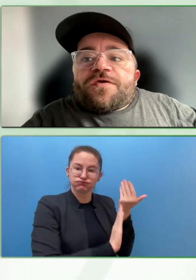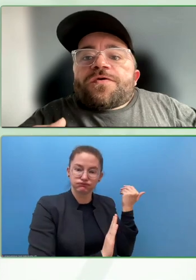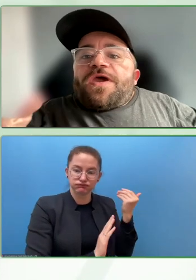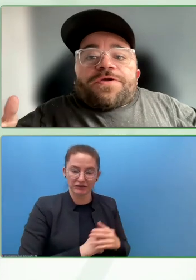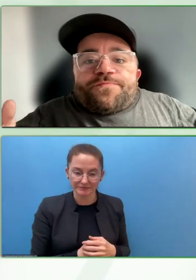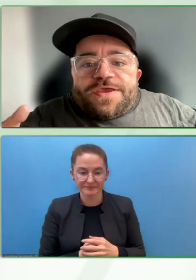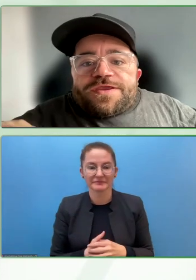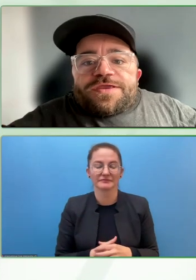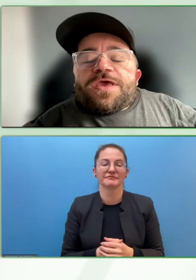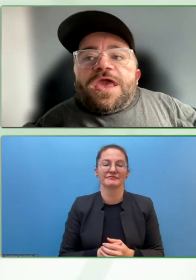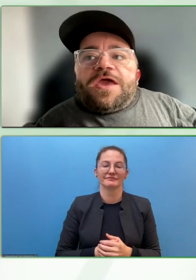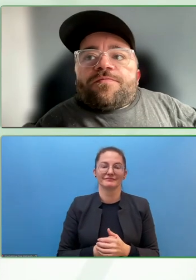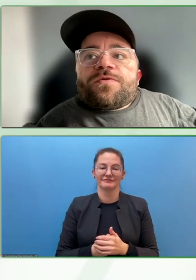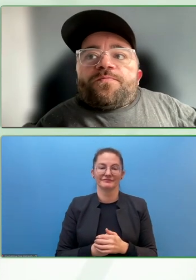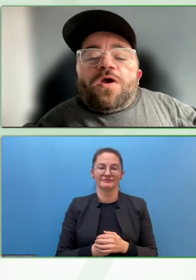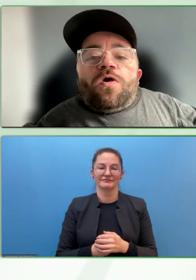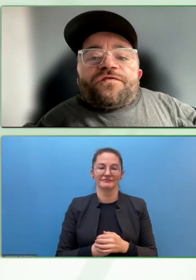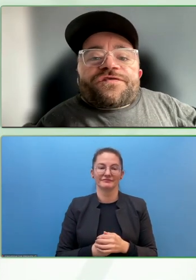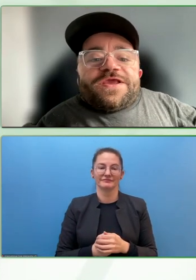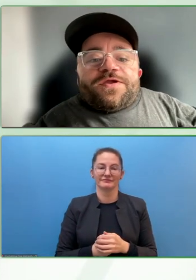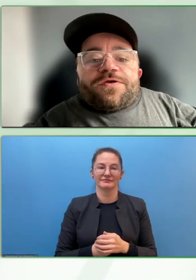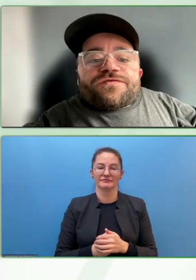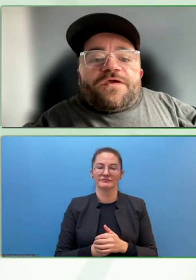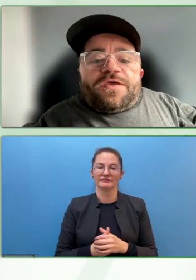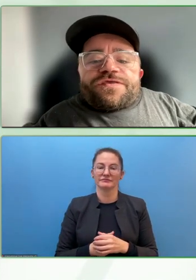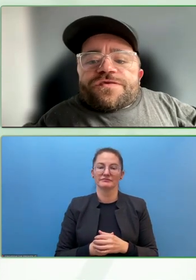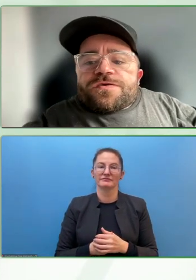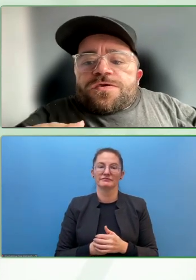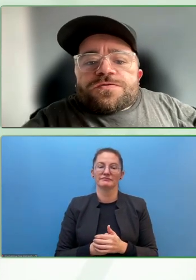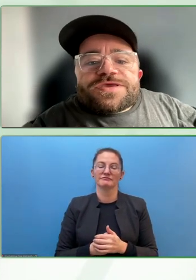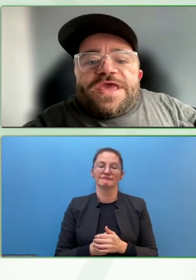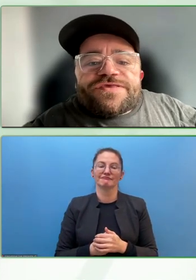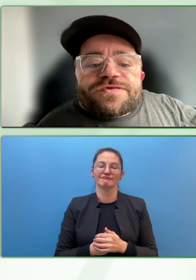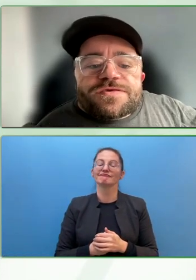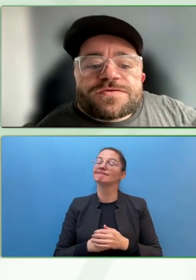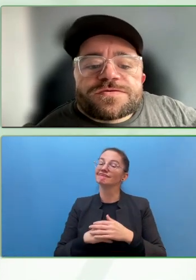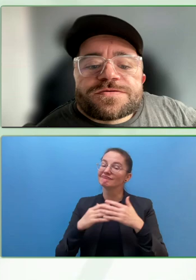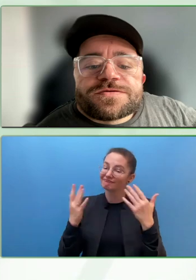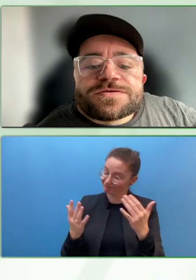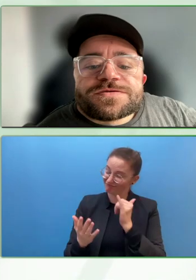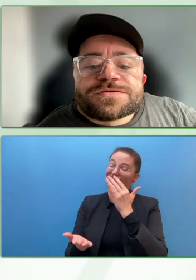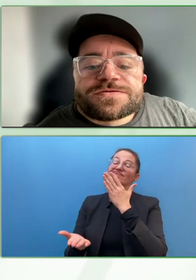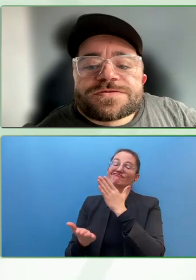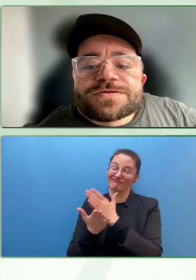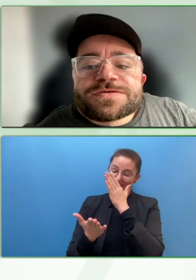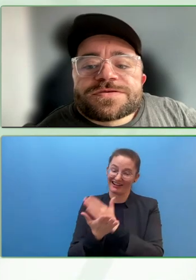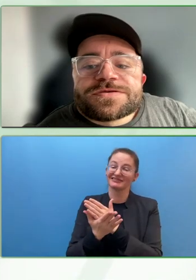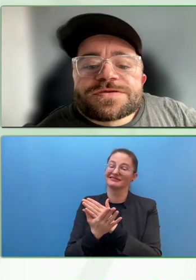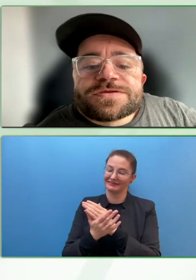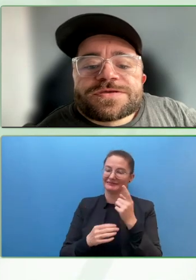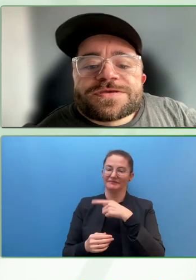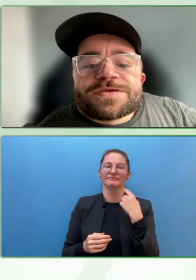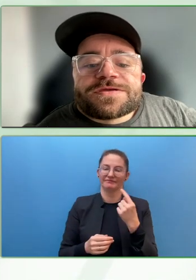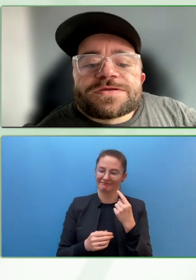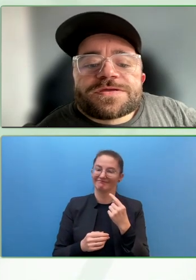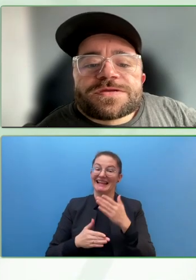being a Paralympian. But obviously we're diverse. I'm so sorry to right now interrupt you, but we